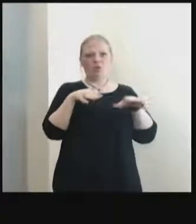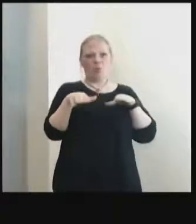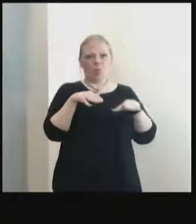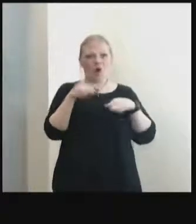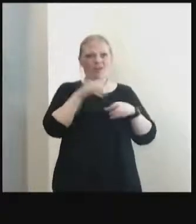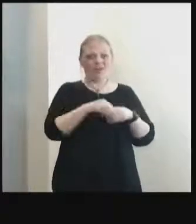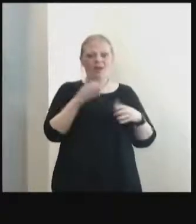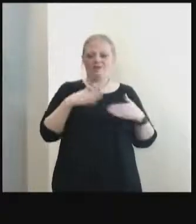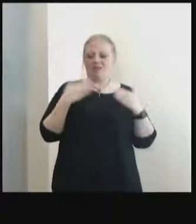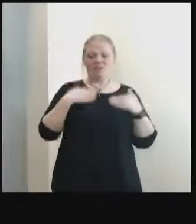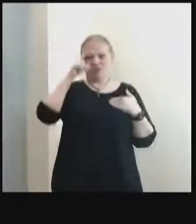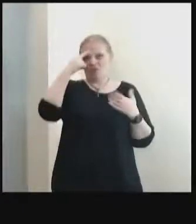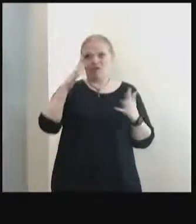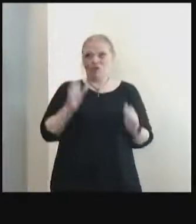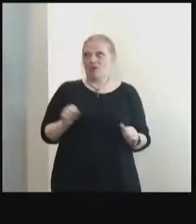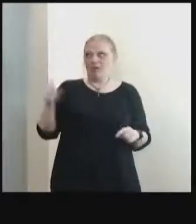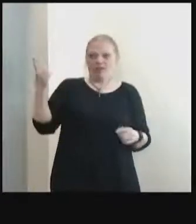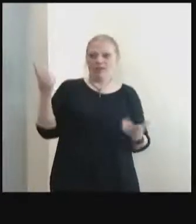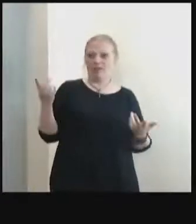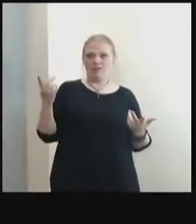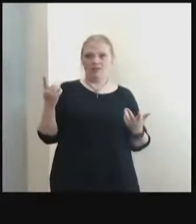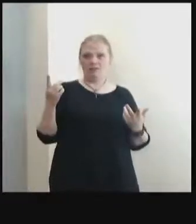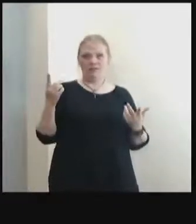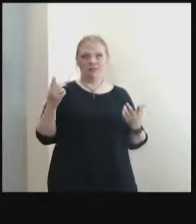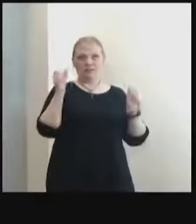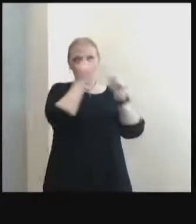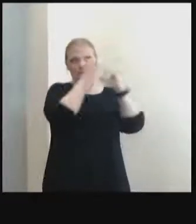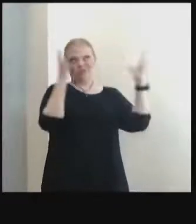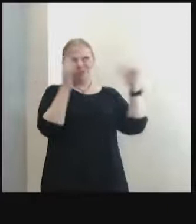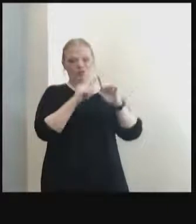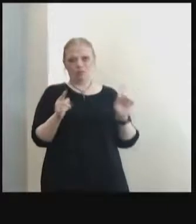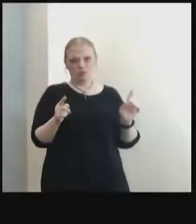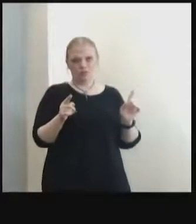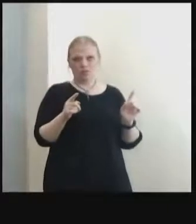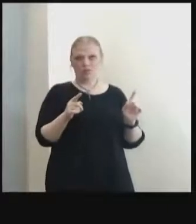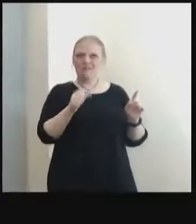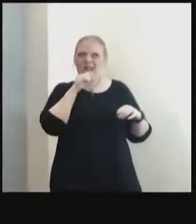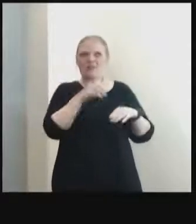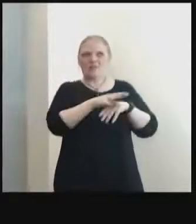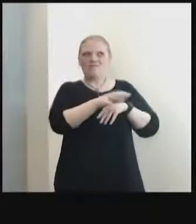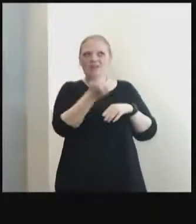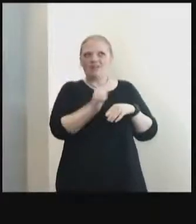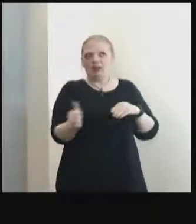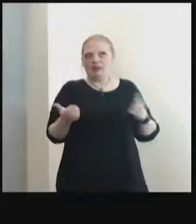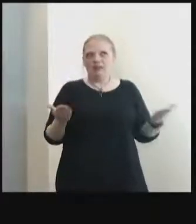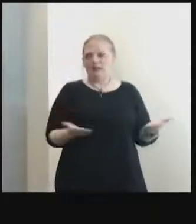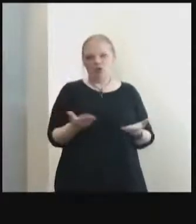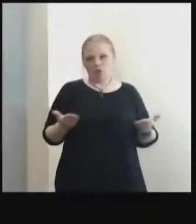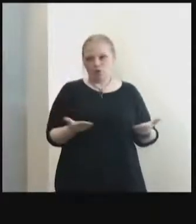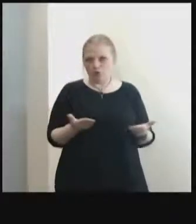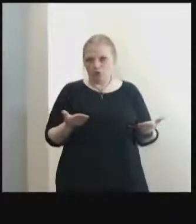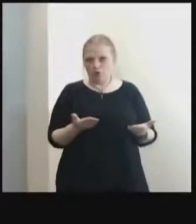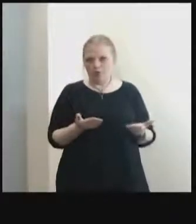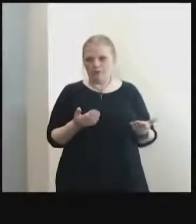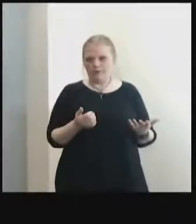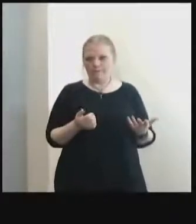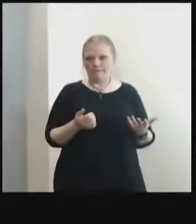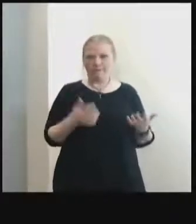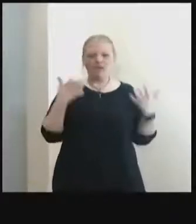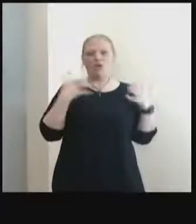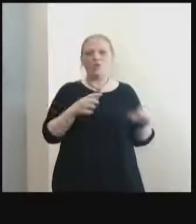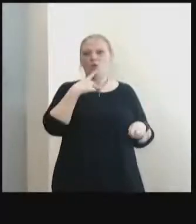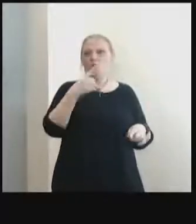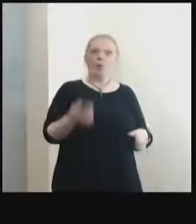glad the governor's doing that in the grand scheme of things. I don't think it's going to affect anything that we're doing here. And I would not want to